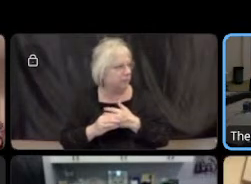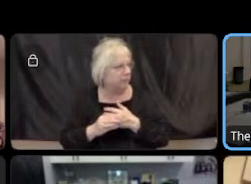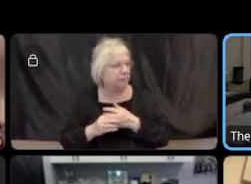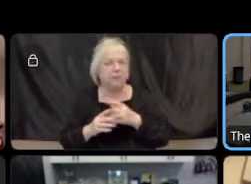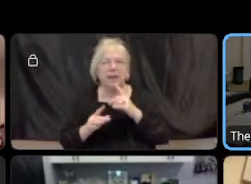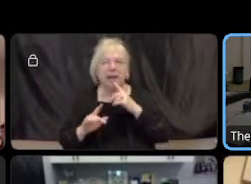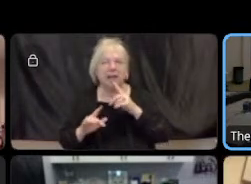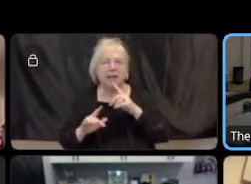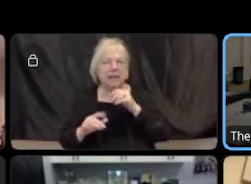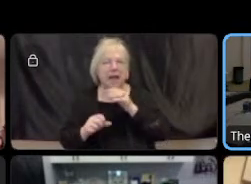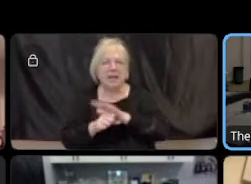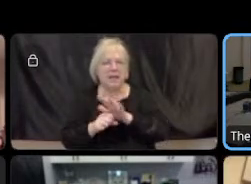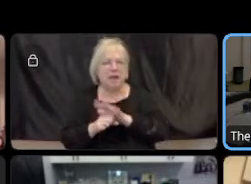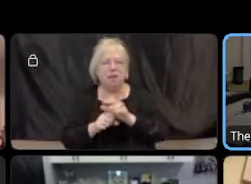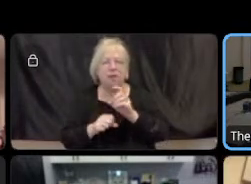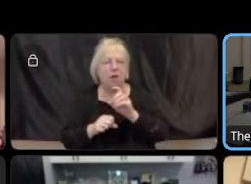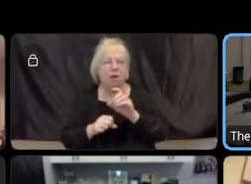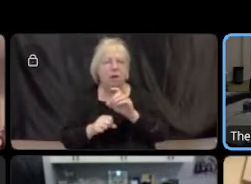off-site parking,